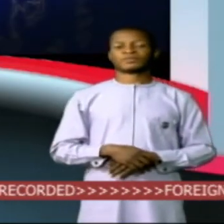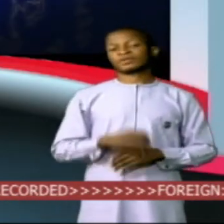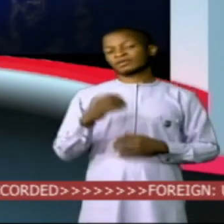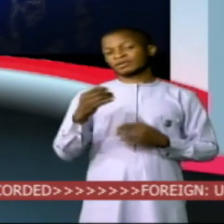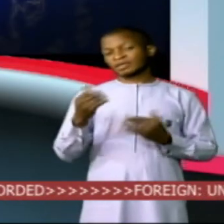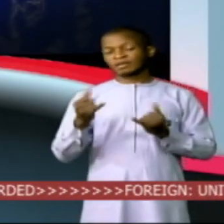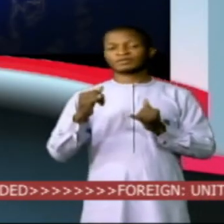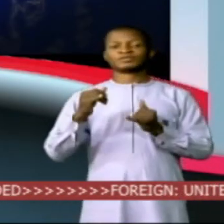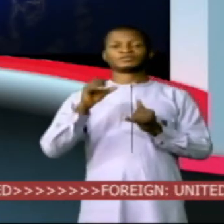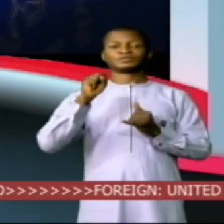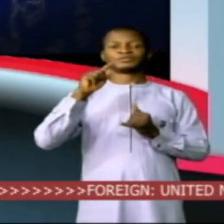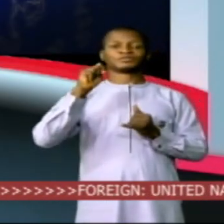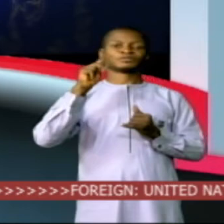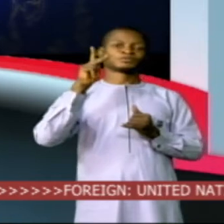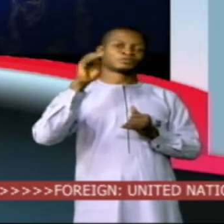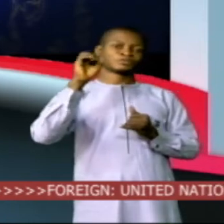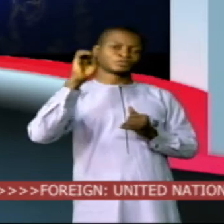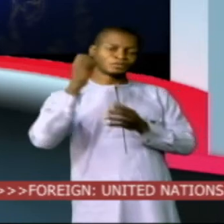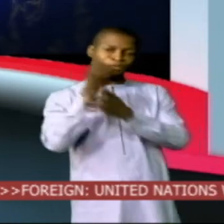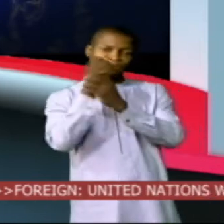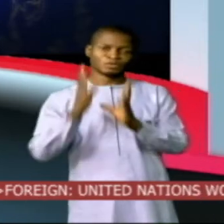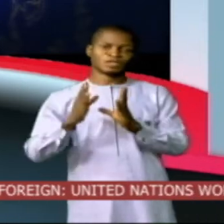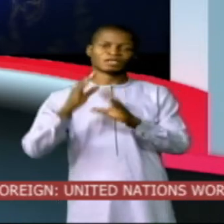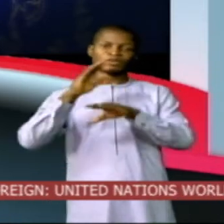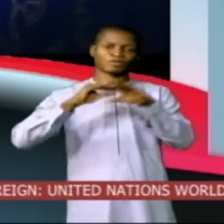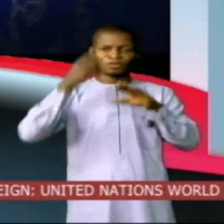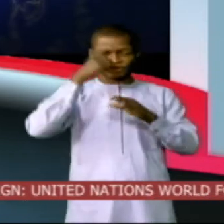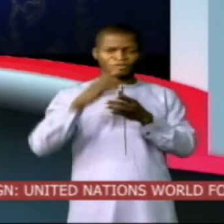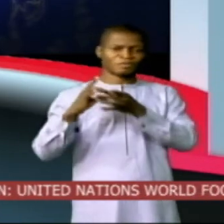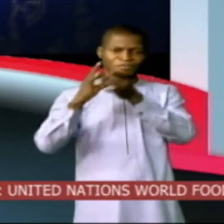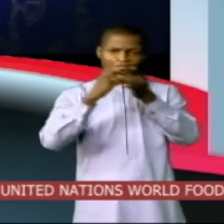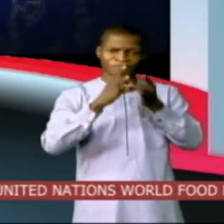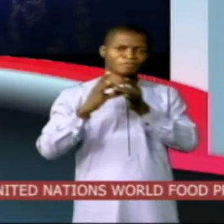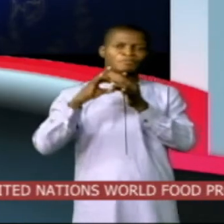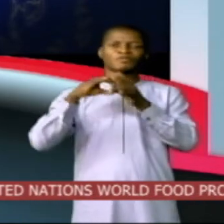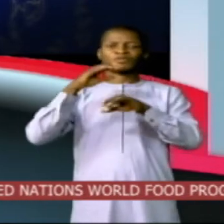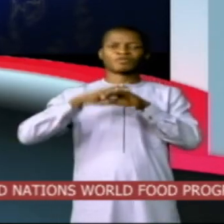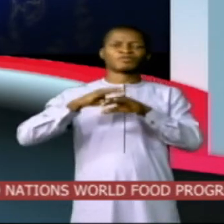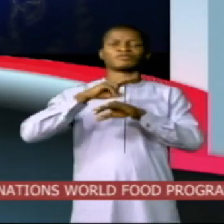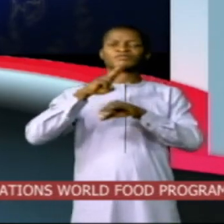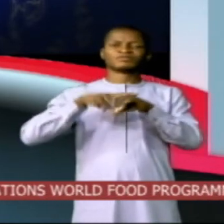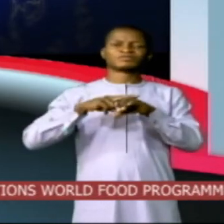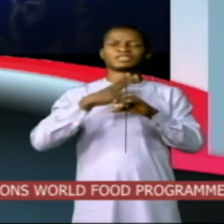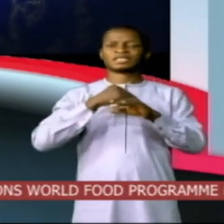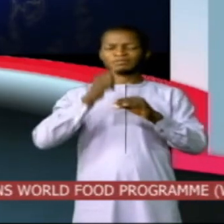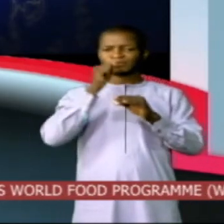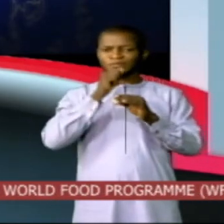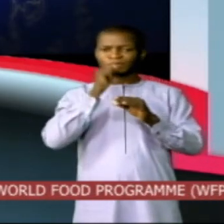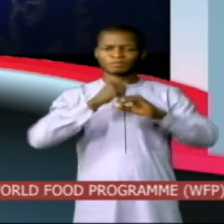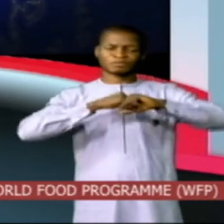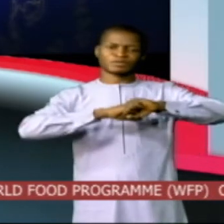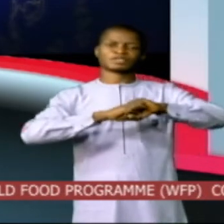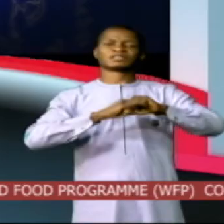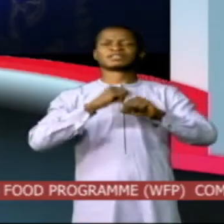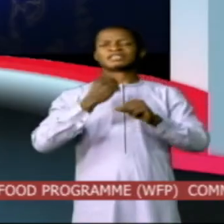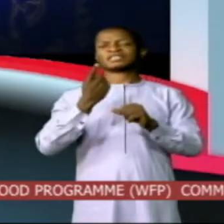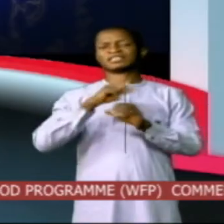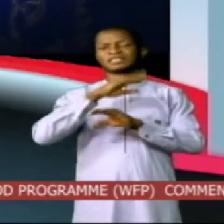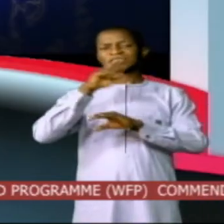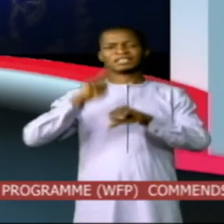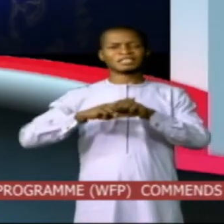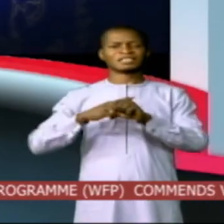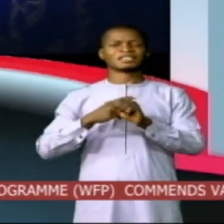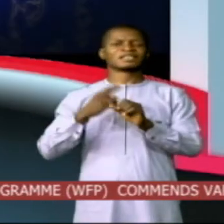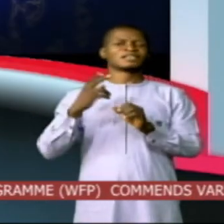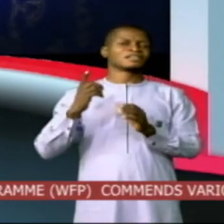Meanwhile, stakeholders have called for a comprehensive national instrument on data and privacy protection in national legislation to drive